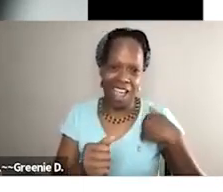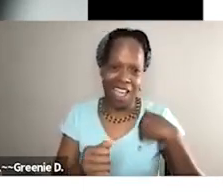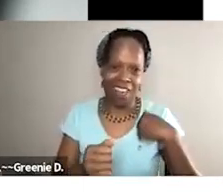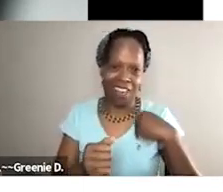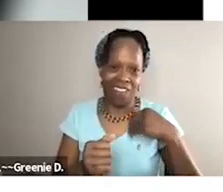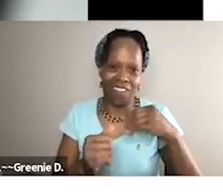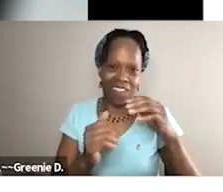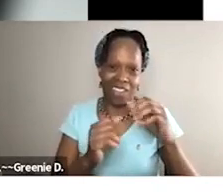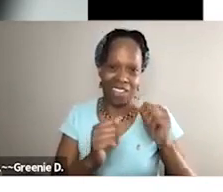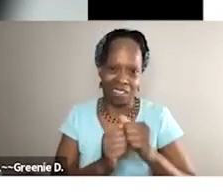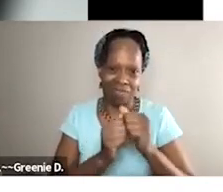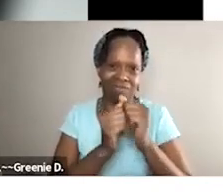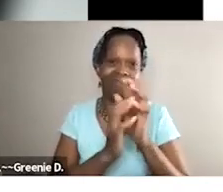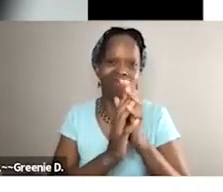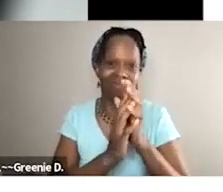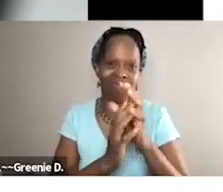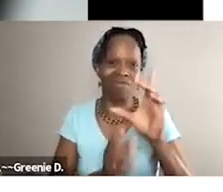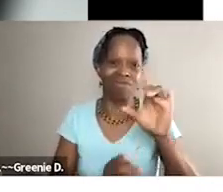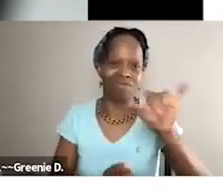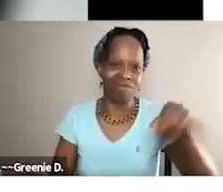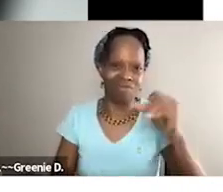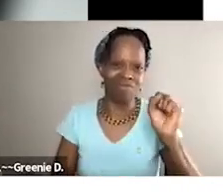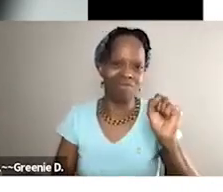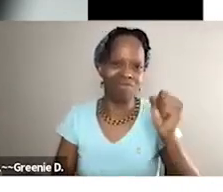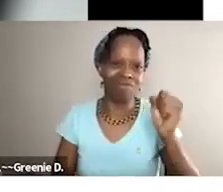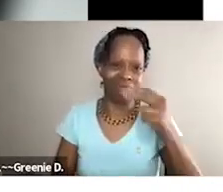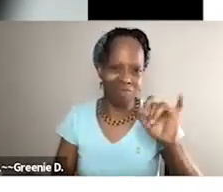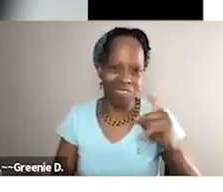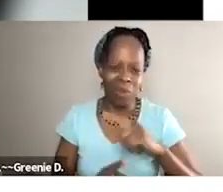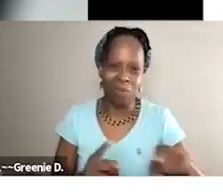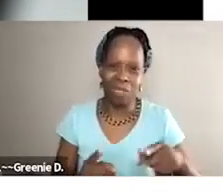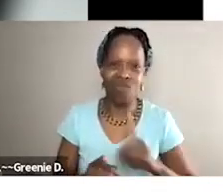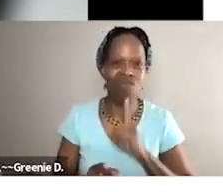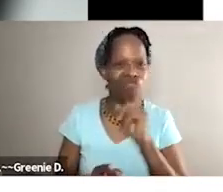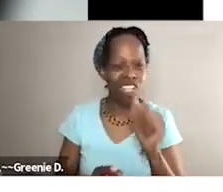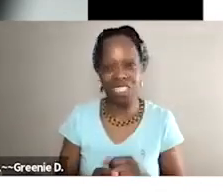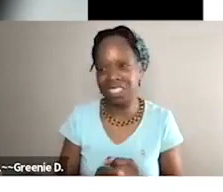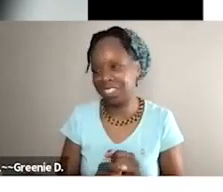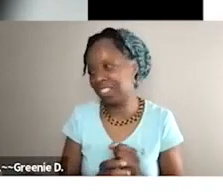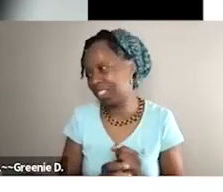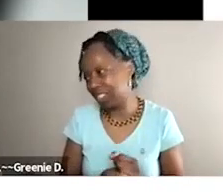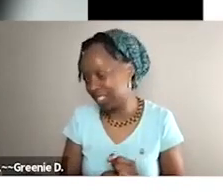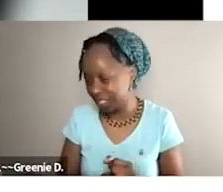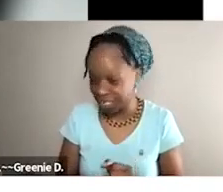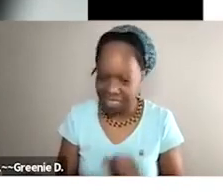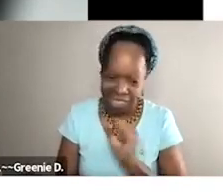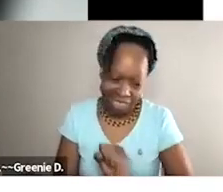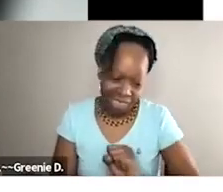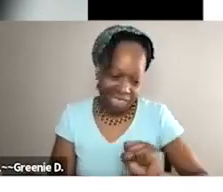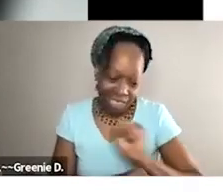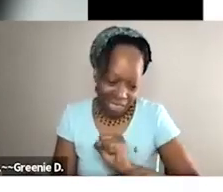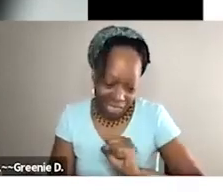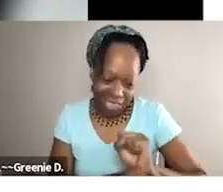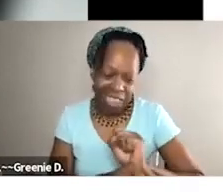it has been quite a journey. And so I just want to thank you all for expanding the curriculum to include these